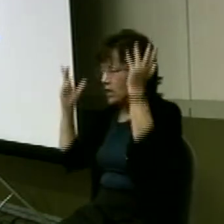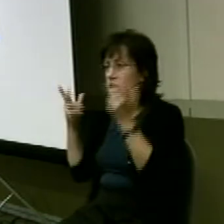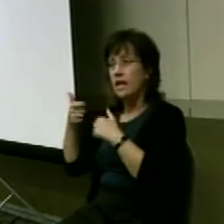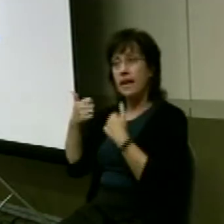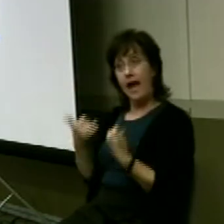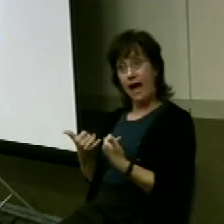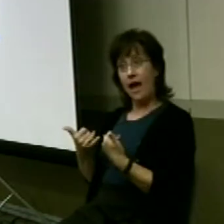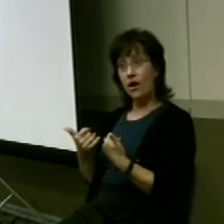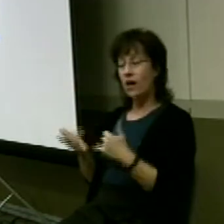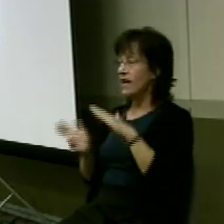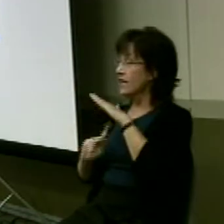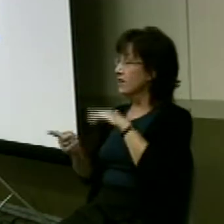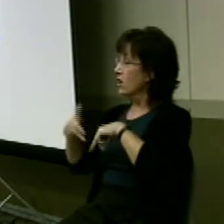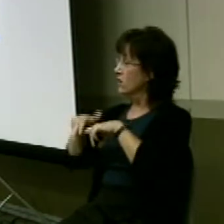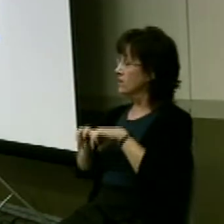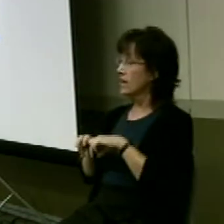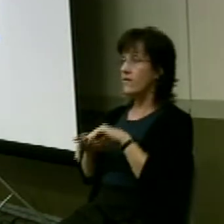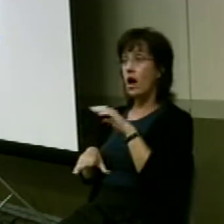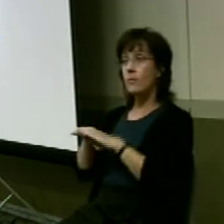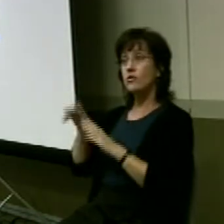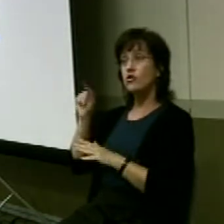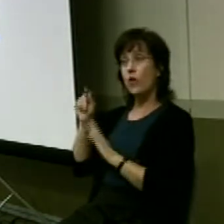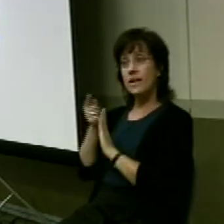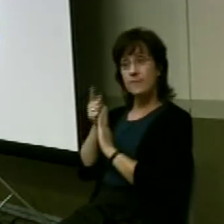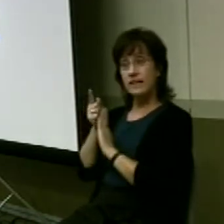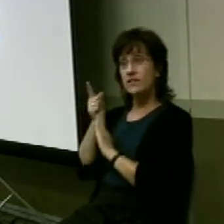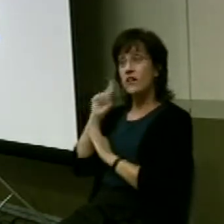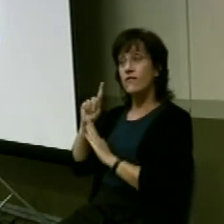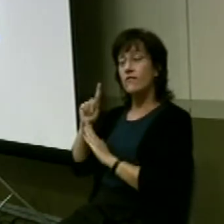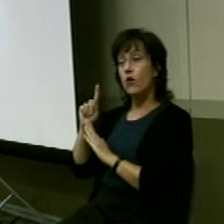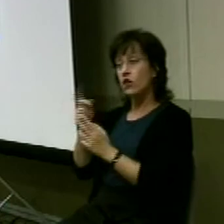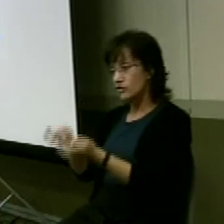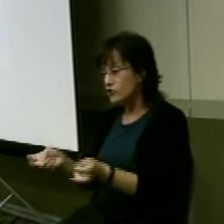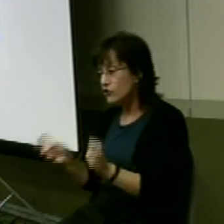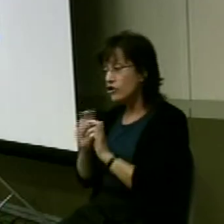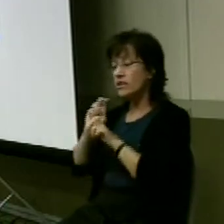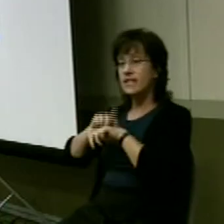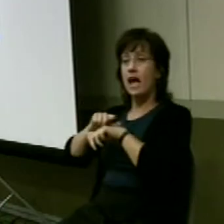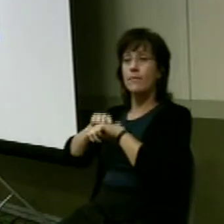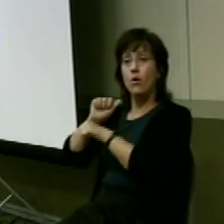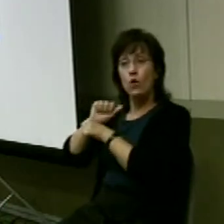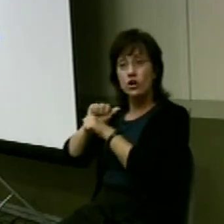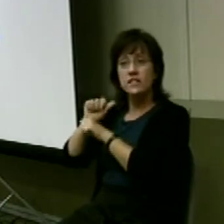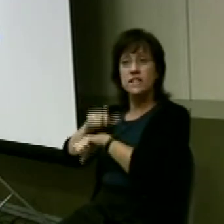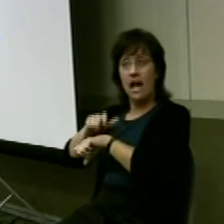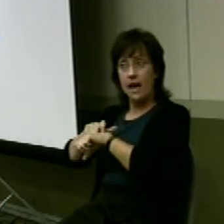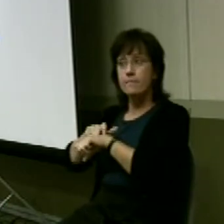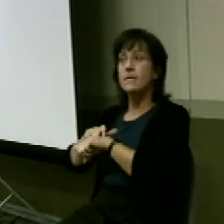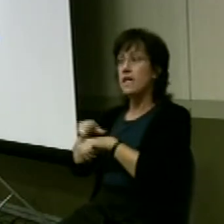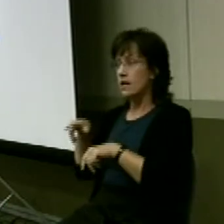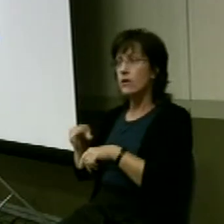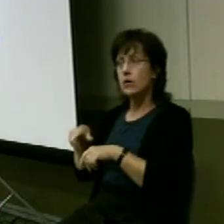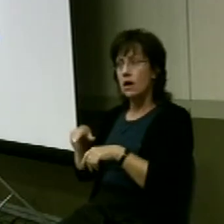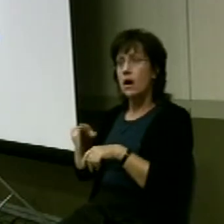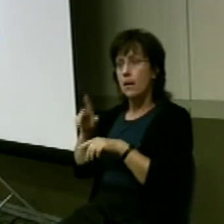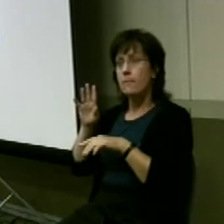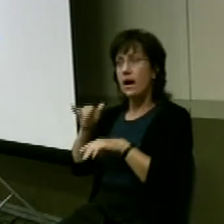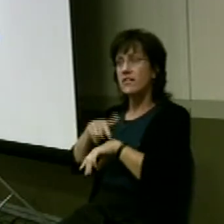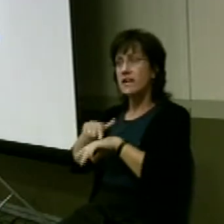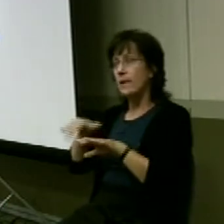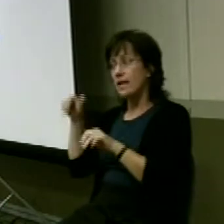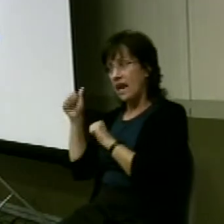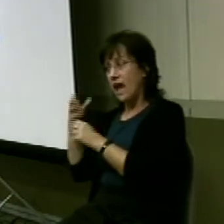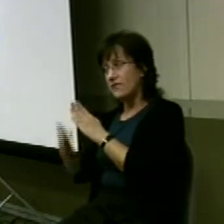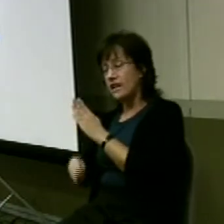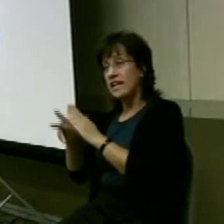or others. And now he was sitting in kindergarten class for up to 20 minutes for carpet time, circle time, work time. He